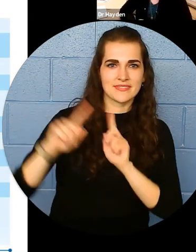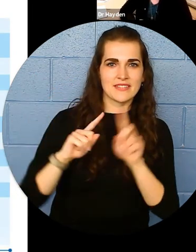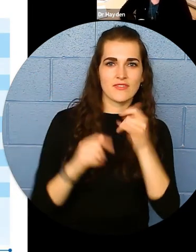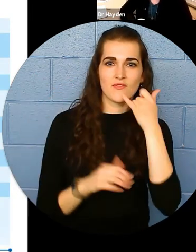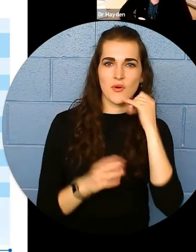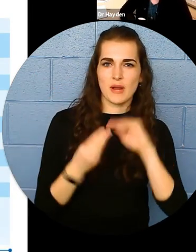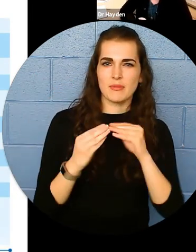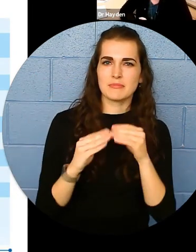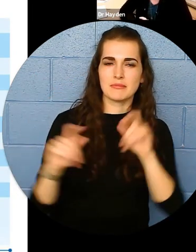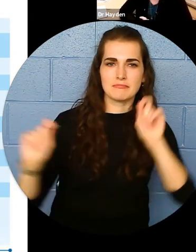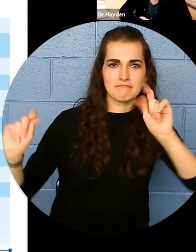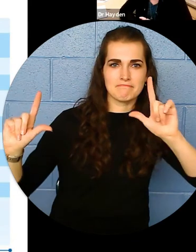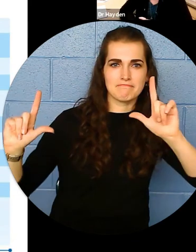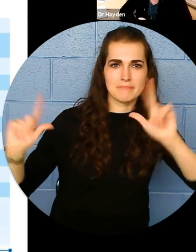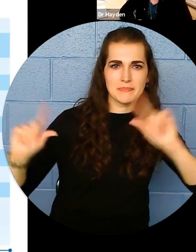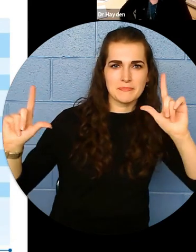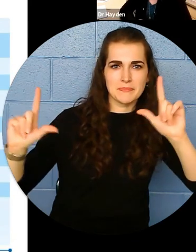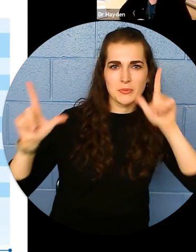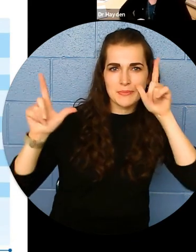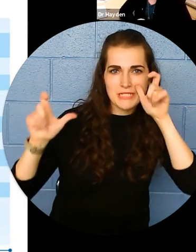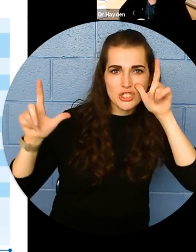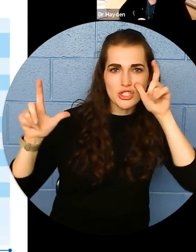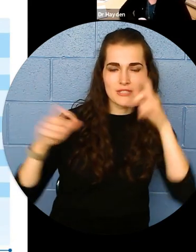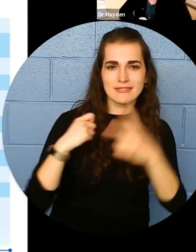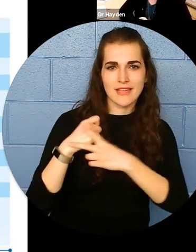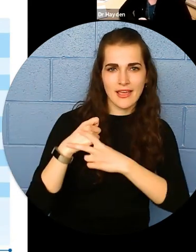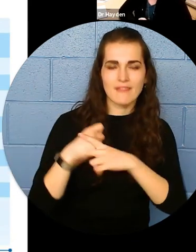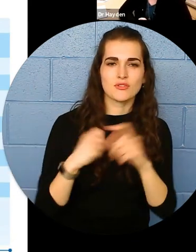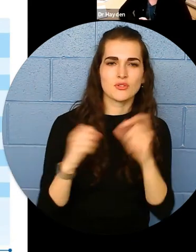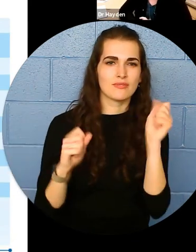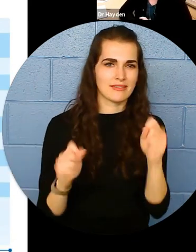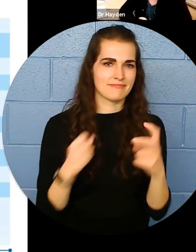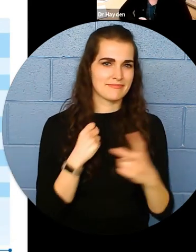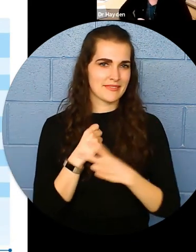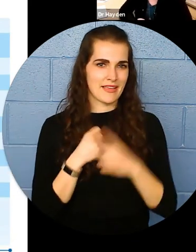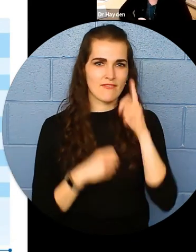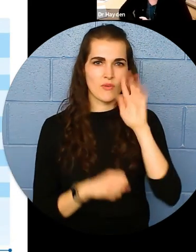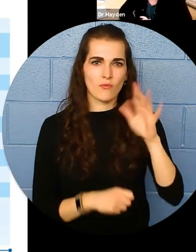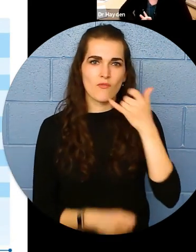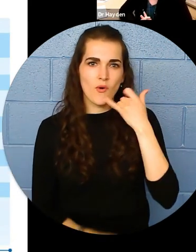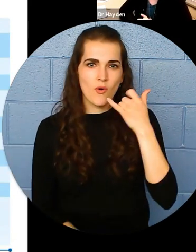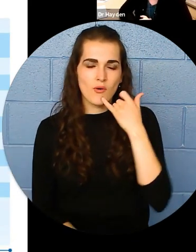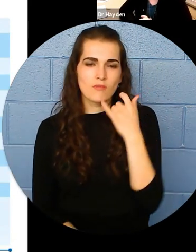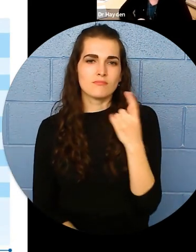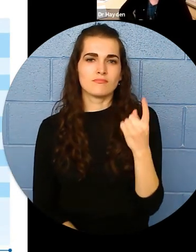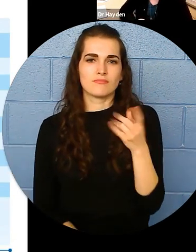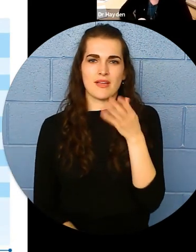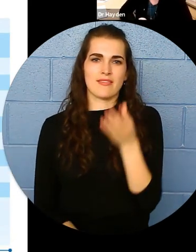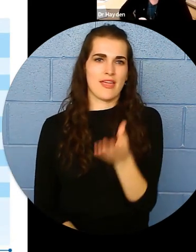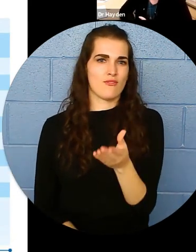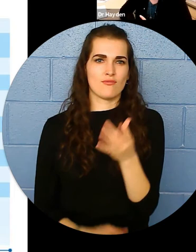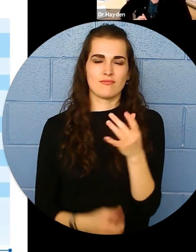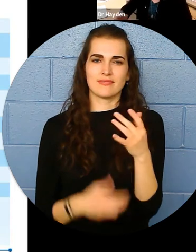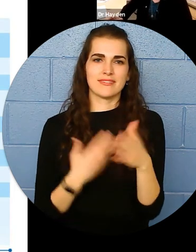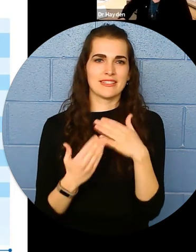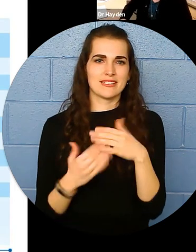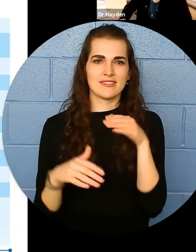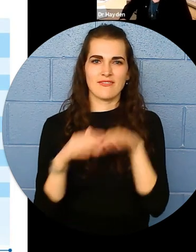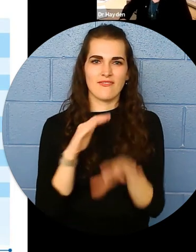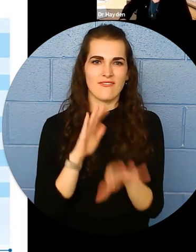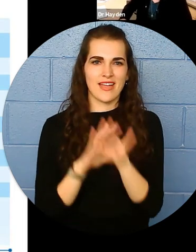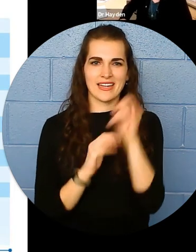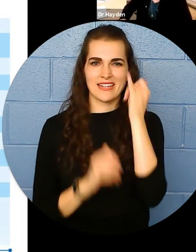you may just want to take a quick picture of so that you have them always. And it is just right there at your fingertips if you are to need